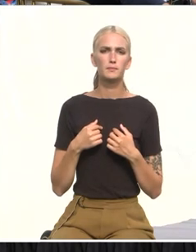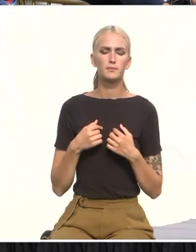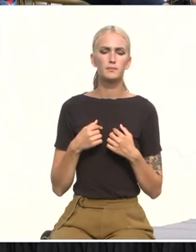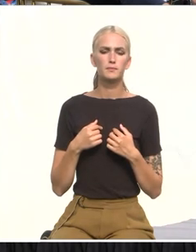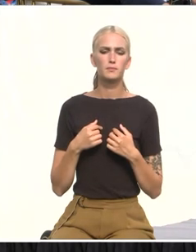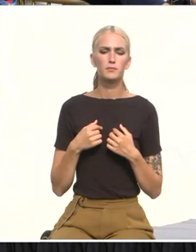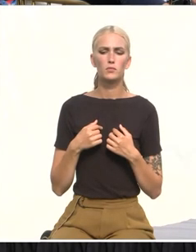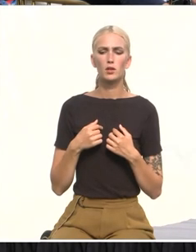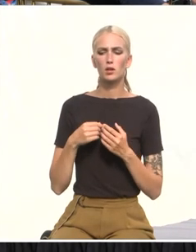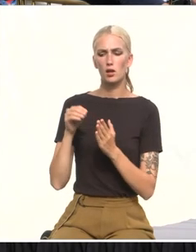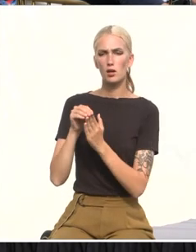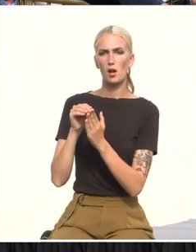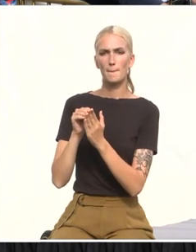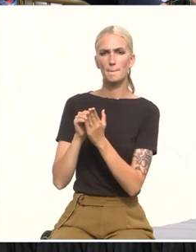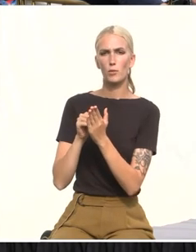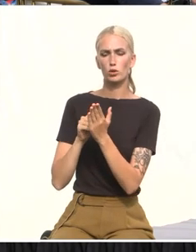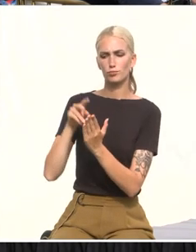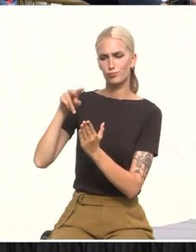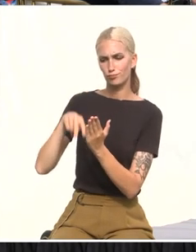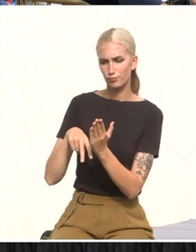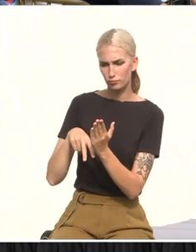We did a report on young people being